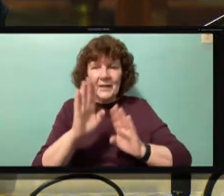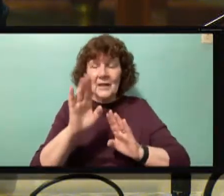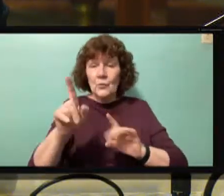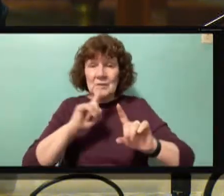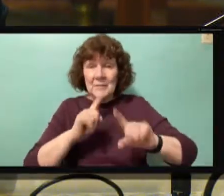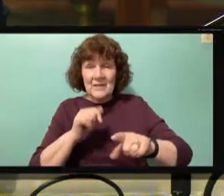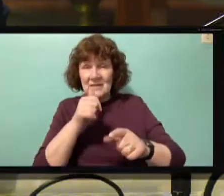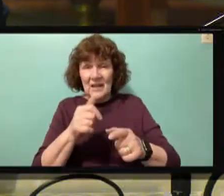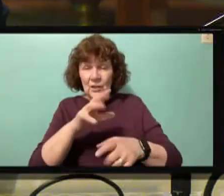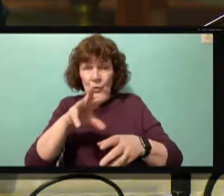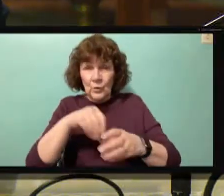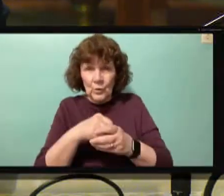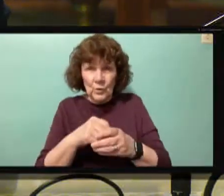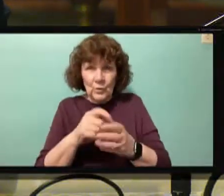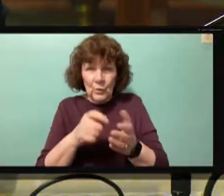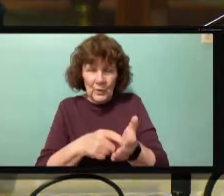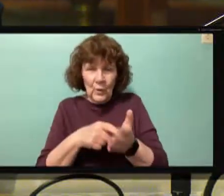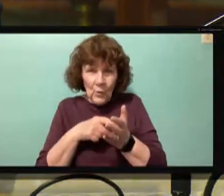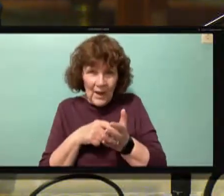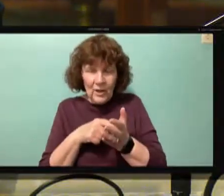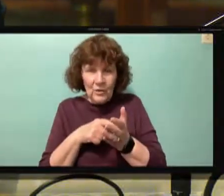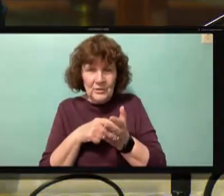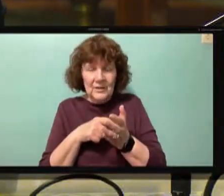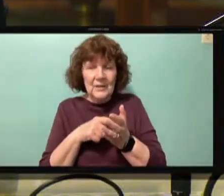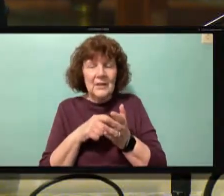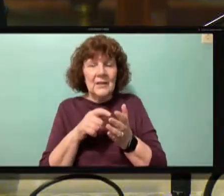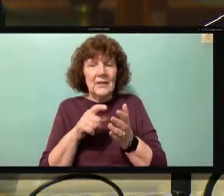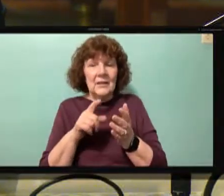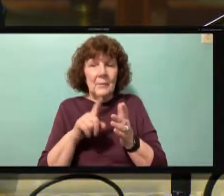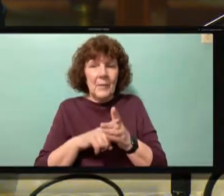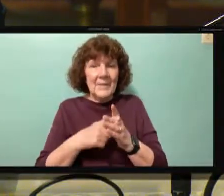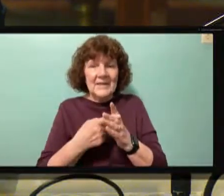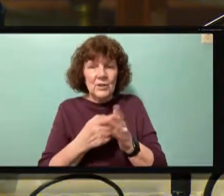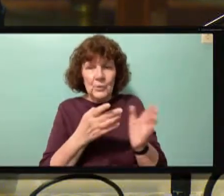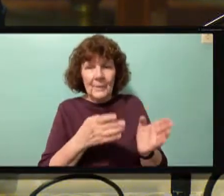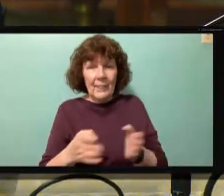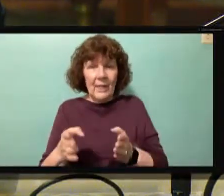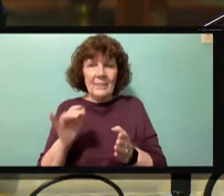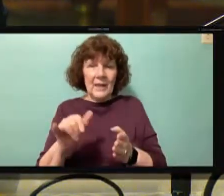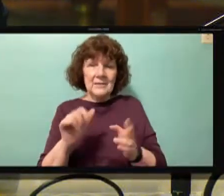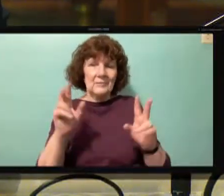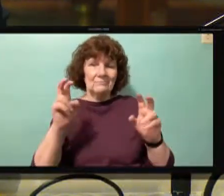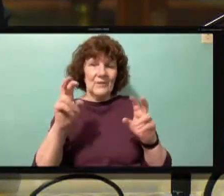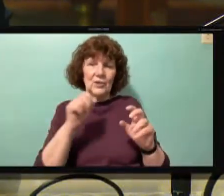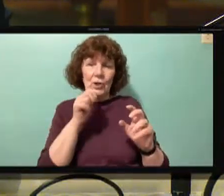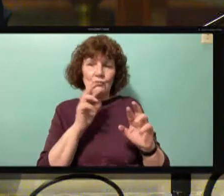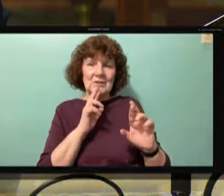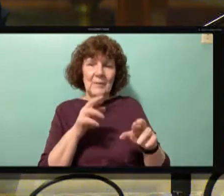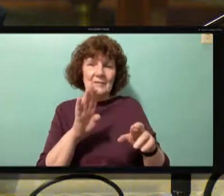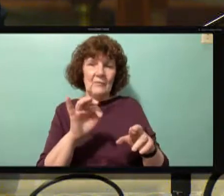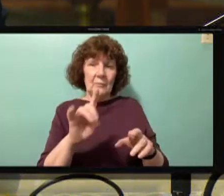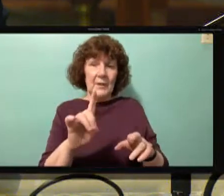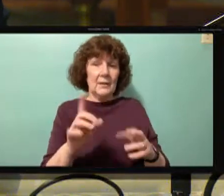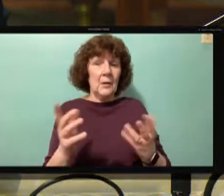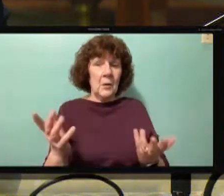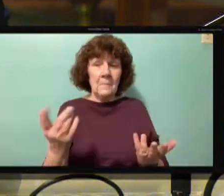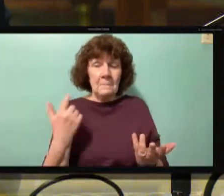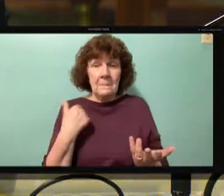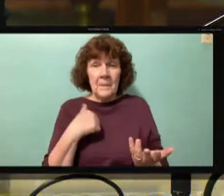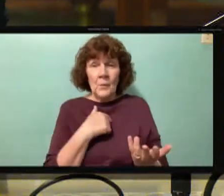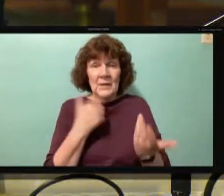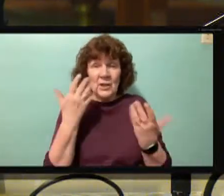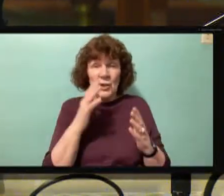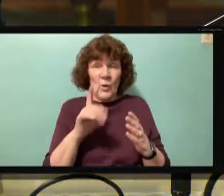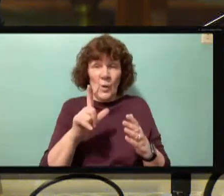MWDBE participation plan, it would then be a non-responsive bid, even if, well, we would never know if it was the lowest bid